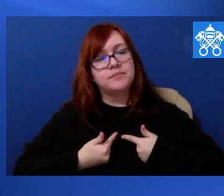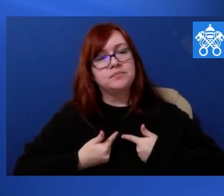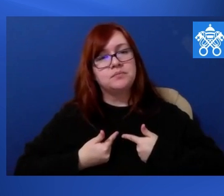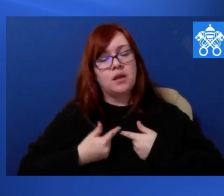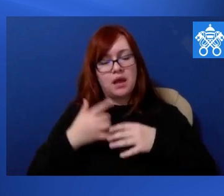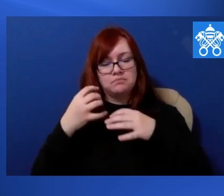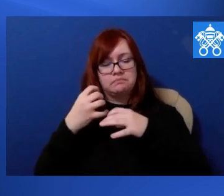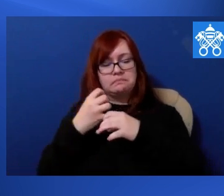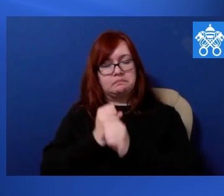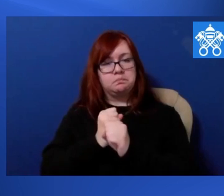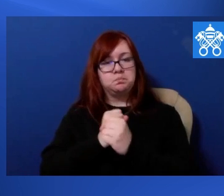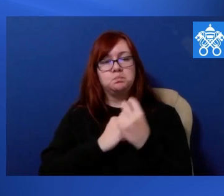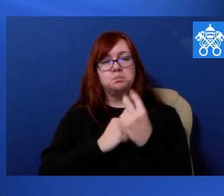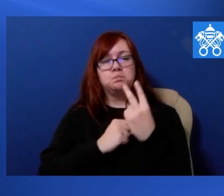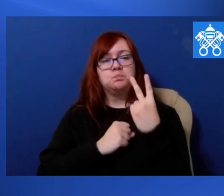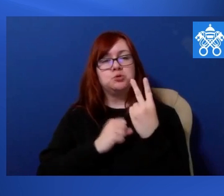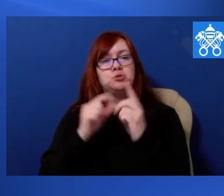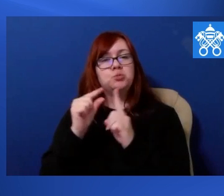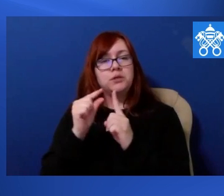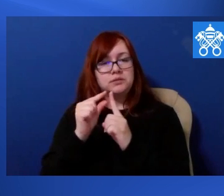would sum it up in two words: